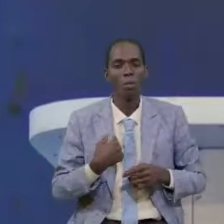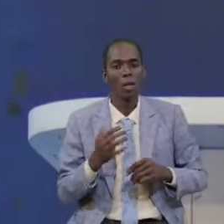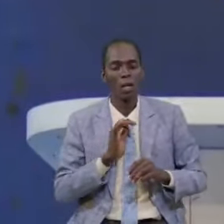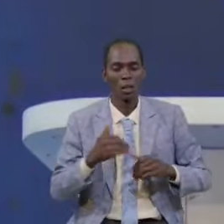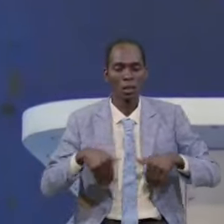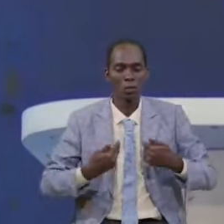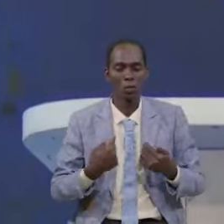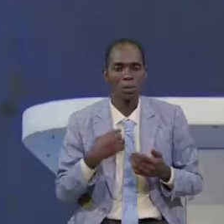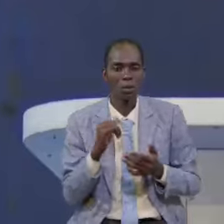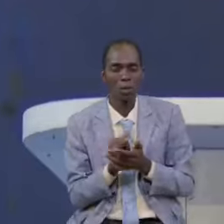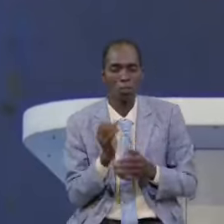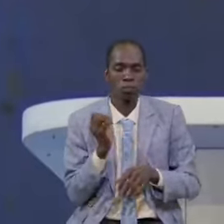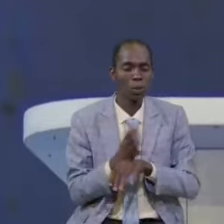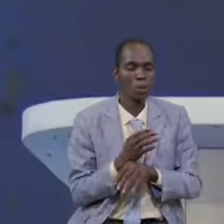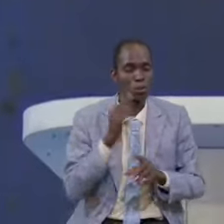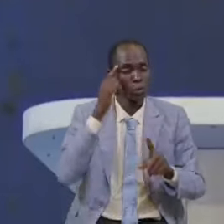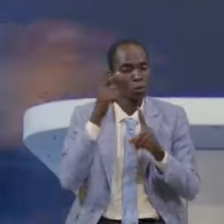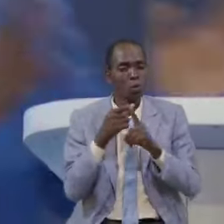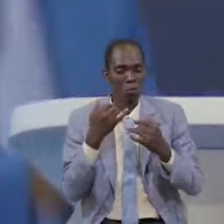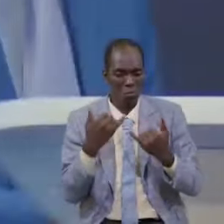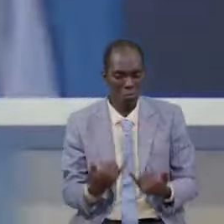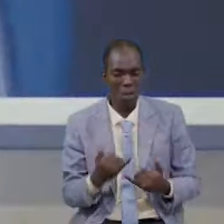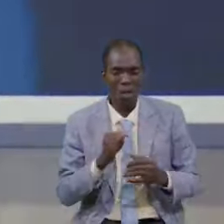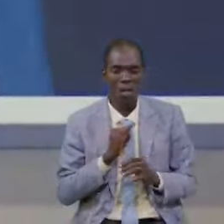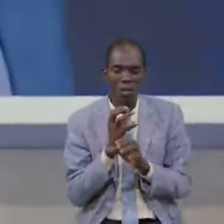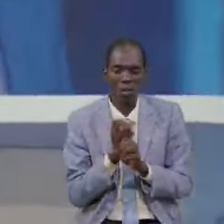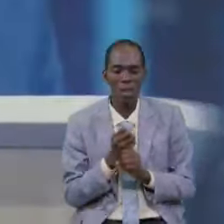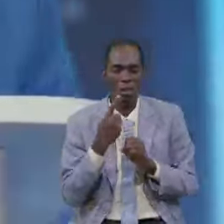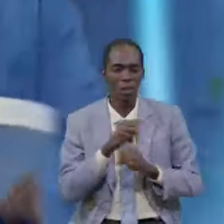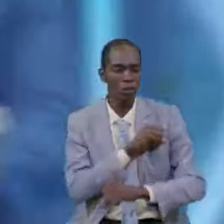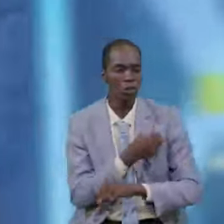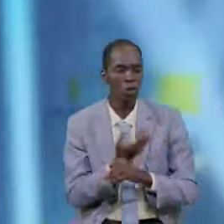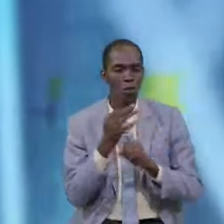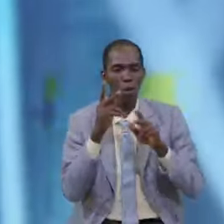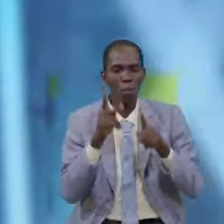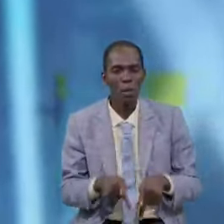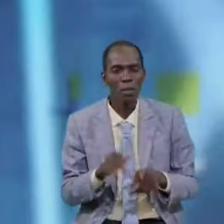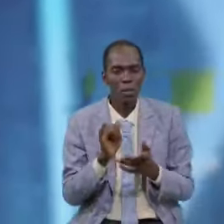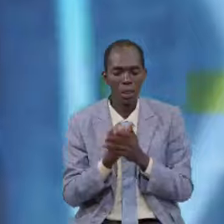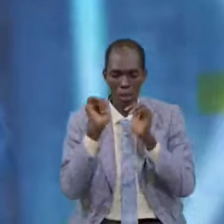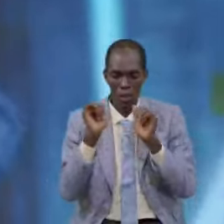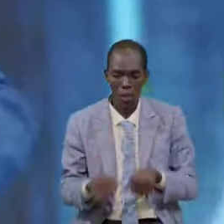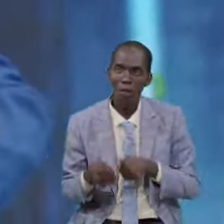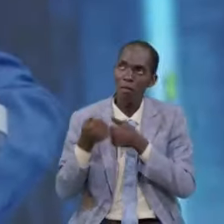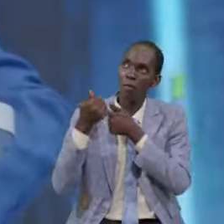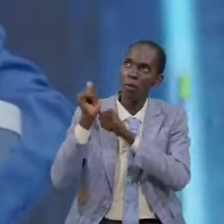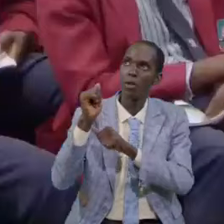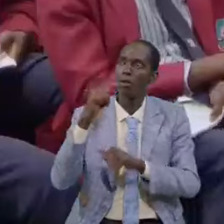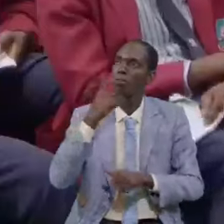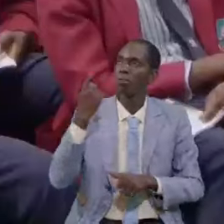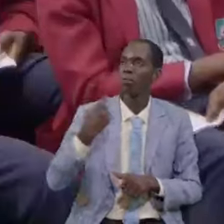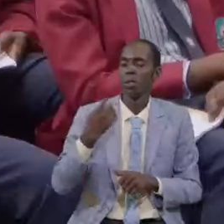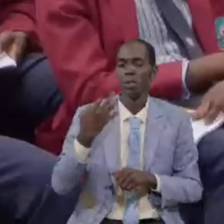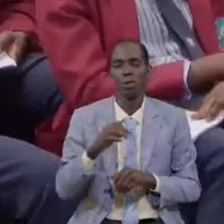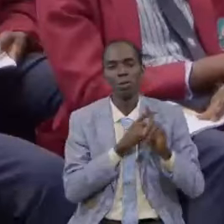the strength of a person that can carry out the charge of the Lord. It says he gave him a charge and